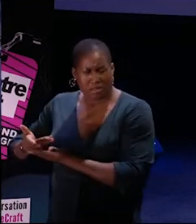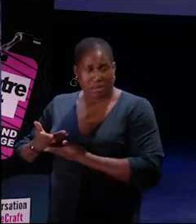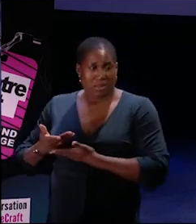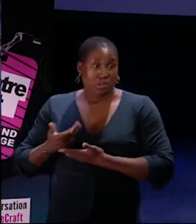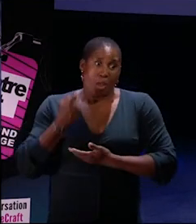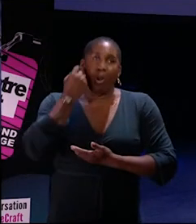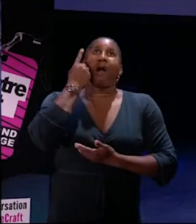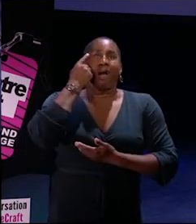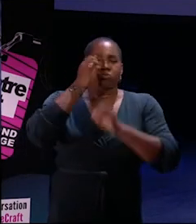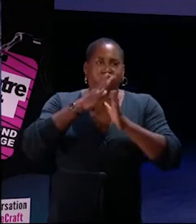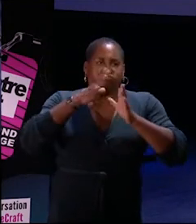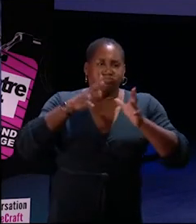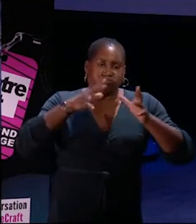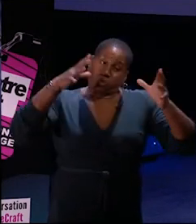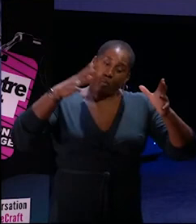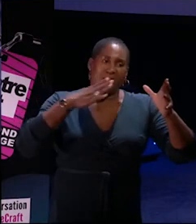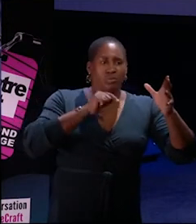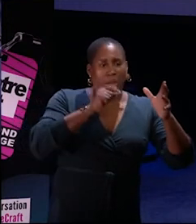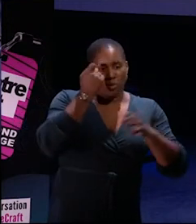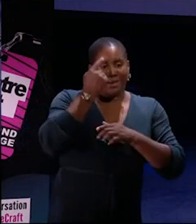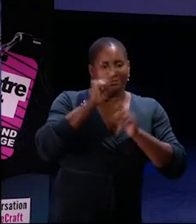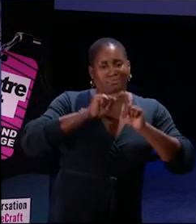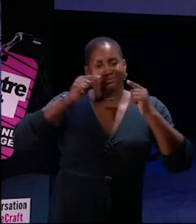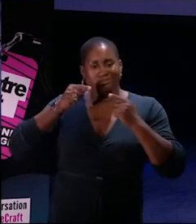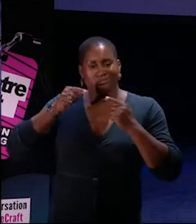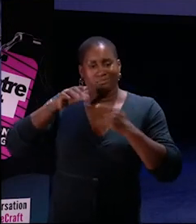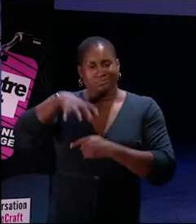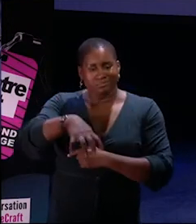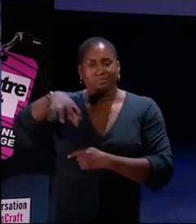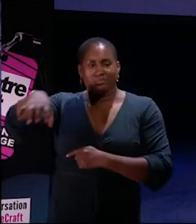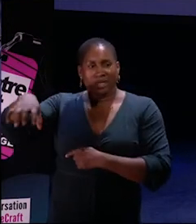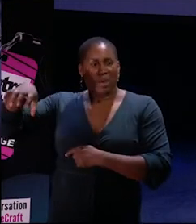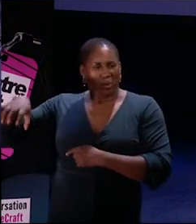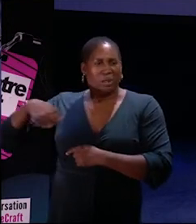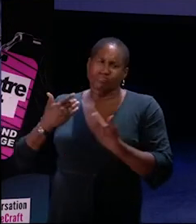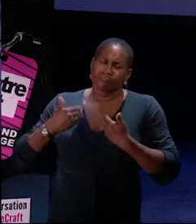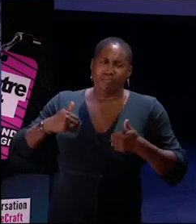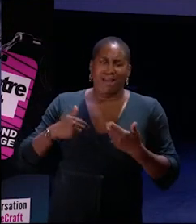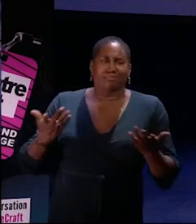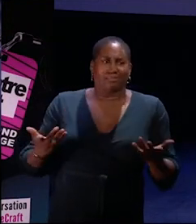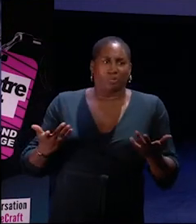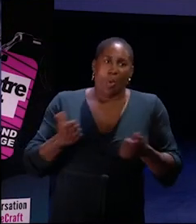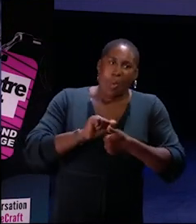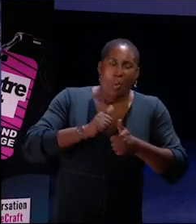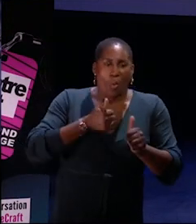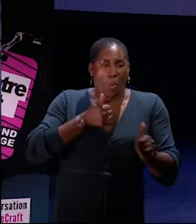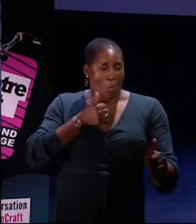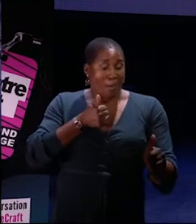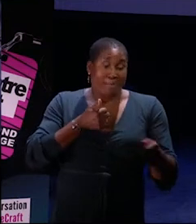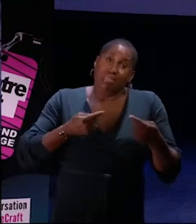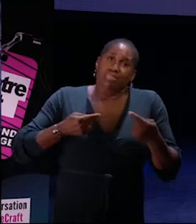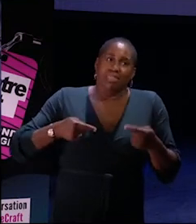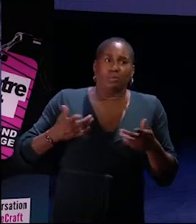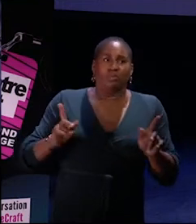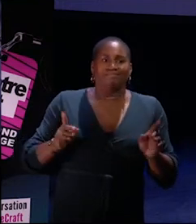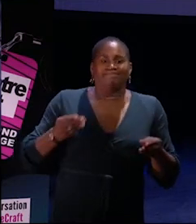place. So I think we really do enrich organizations and allow them to have a little bit of flexibility in what